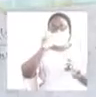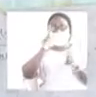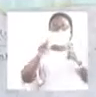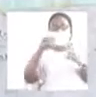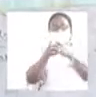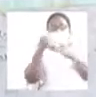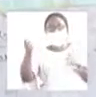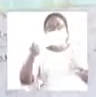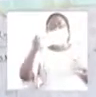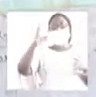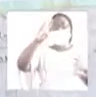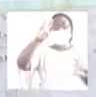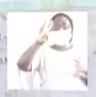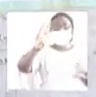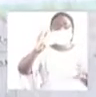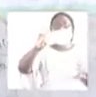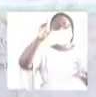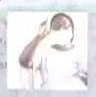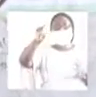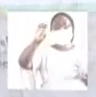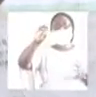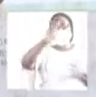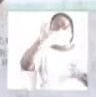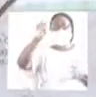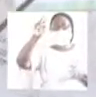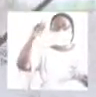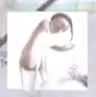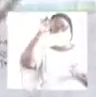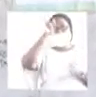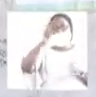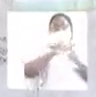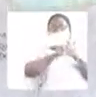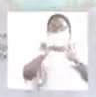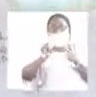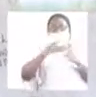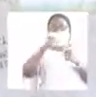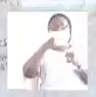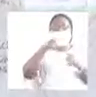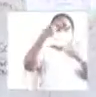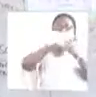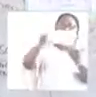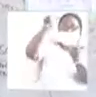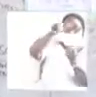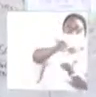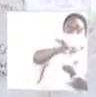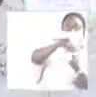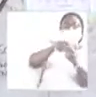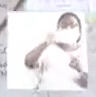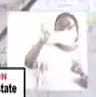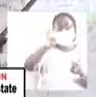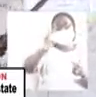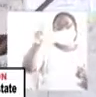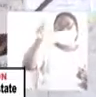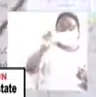the heavy curve, you will observe that the same prices that were explained in the schedule